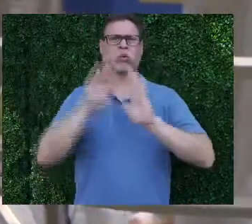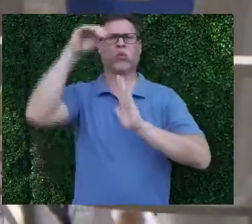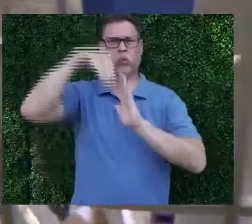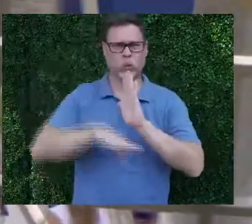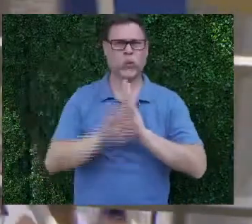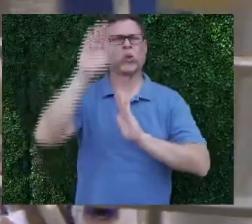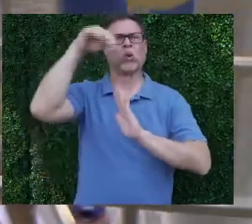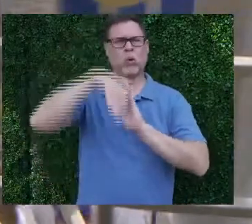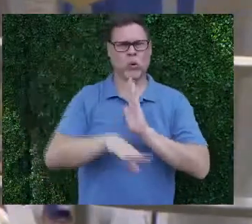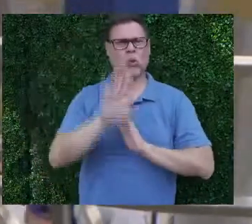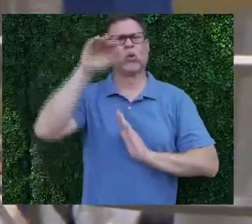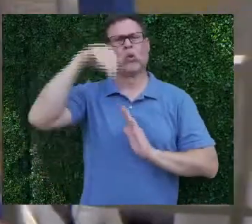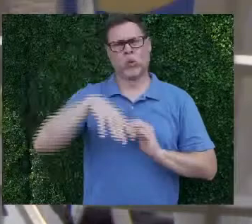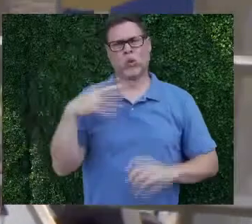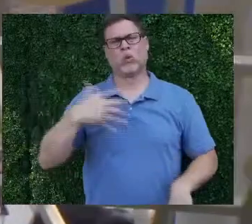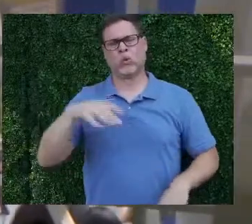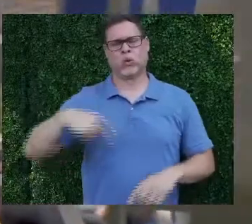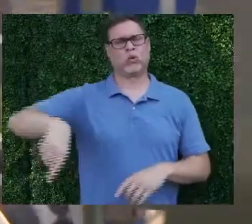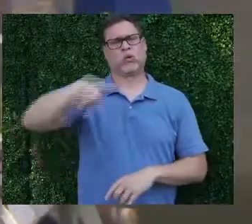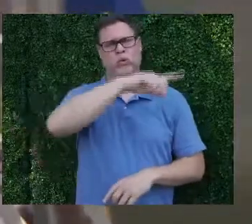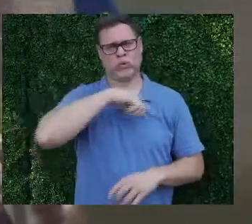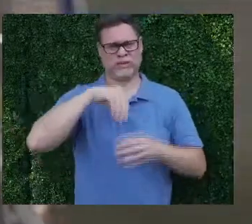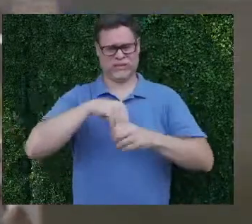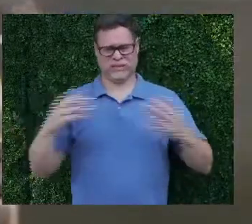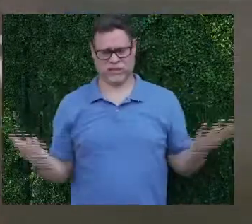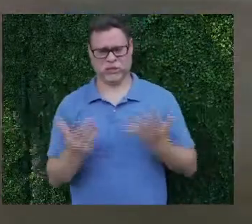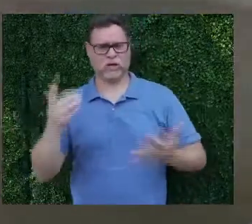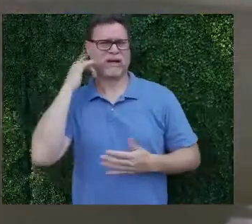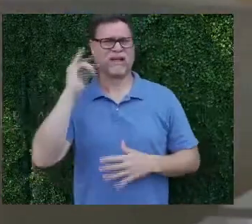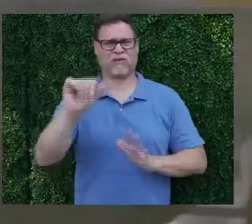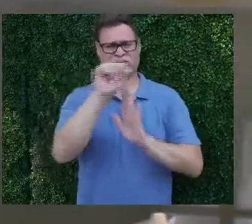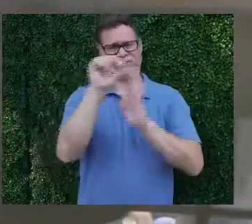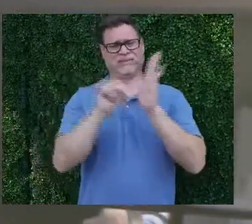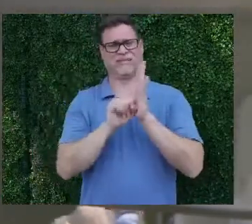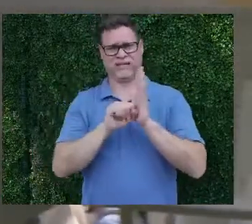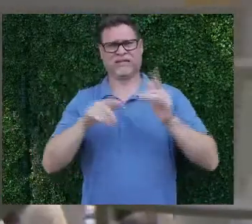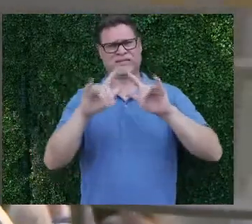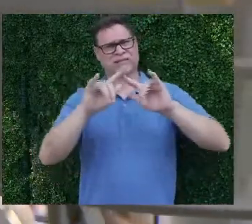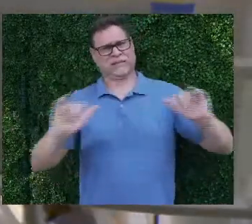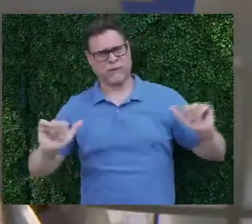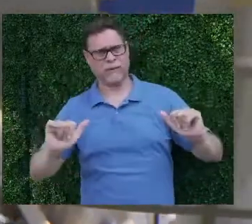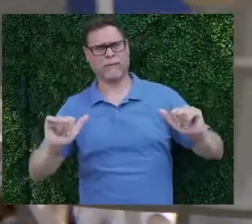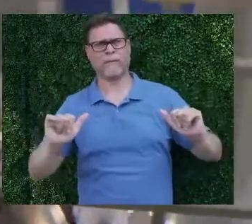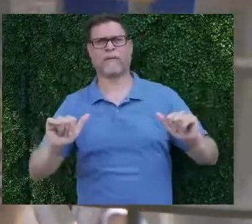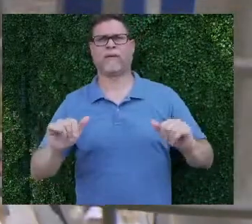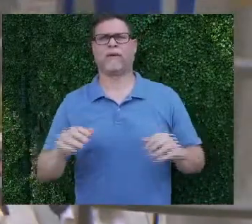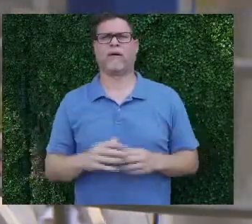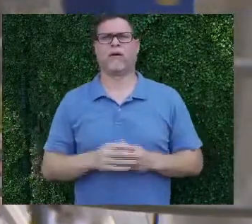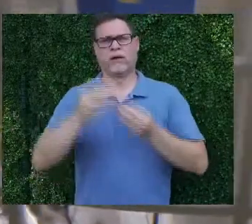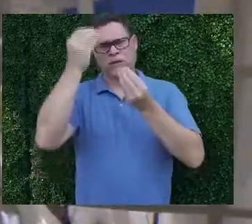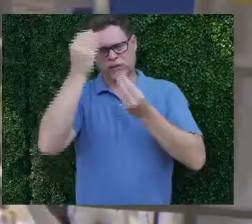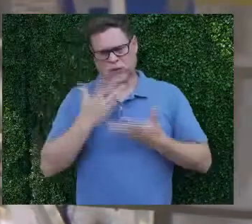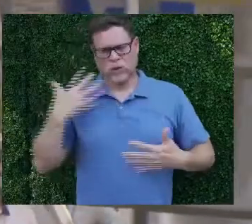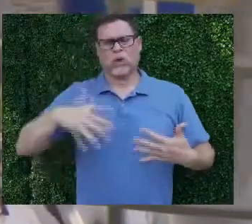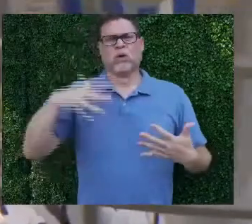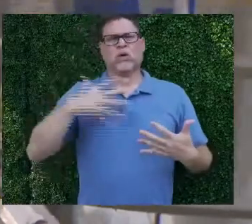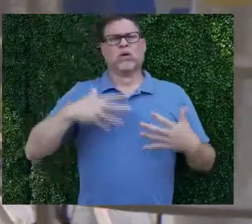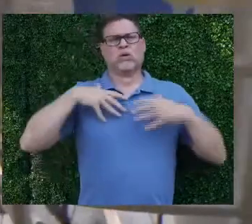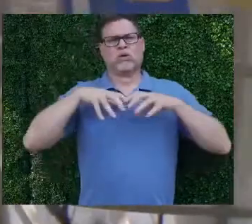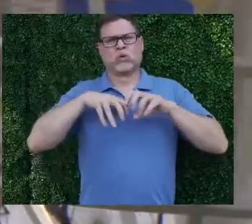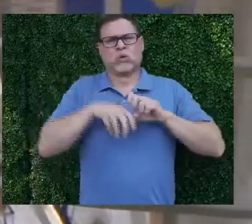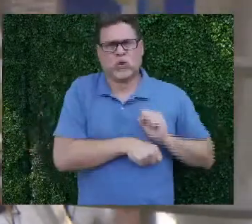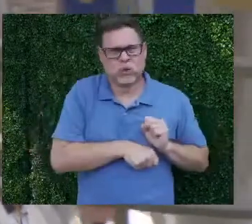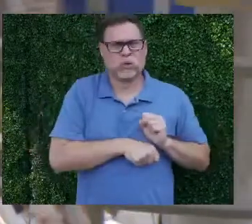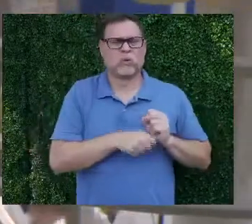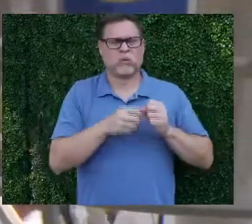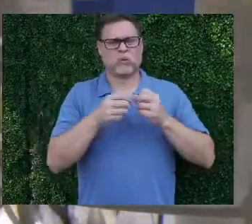think, for so many of us here in the state. And at the same time, we have been filled with profound grief because of the many loved ones